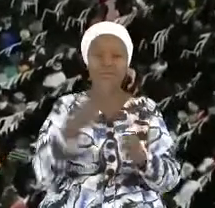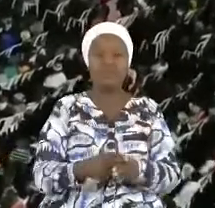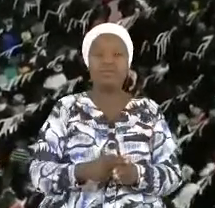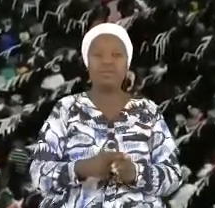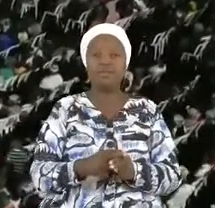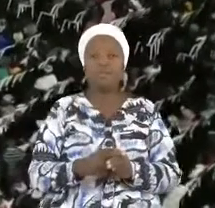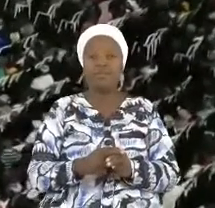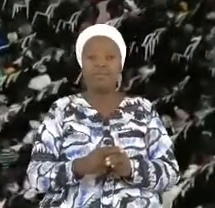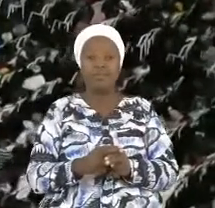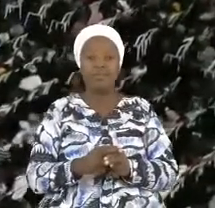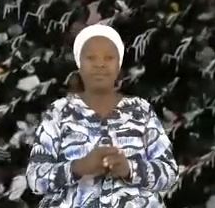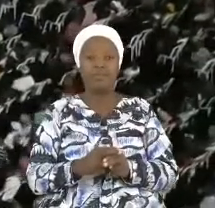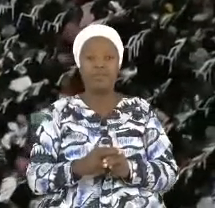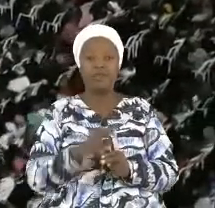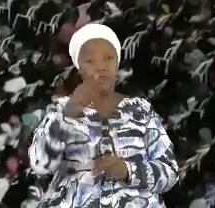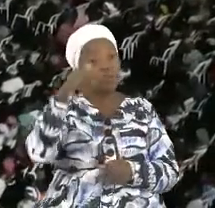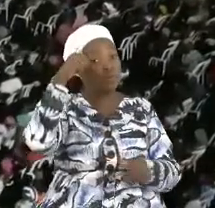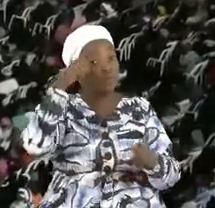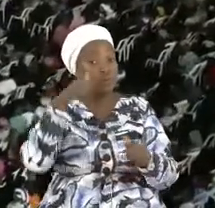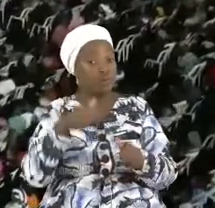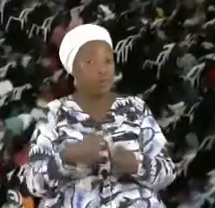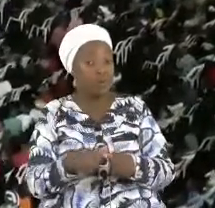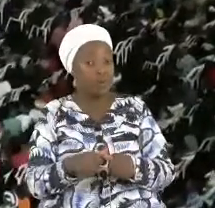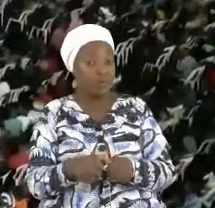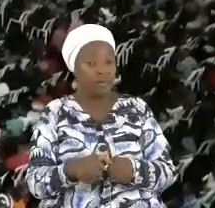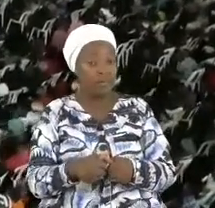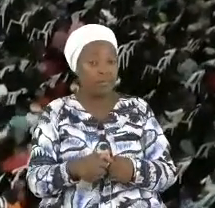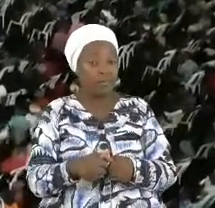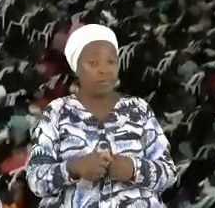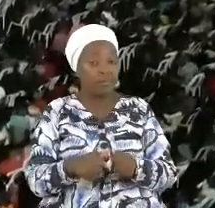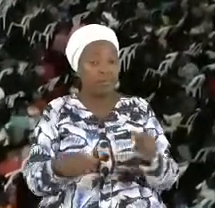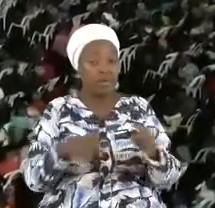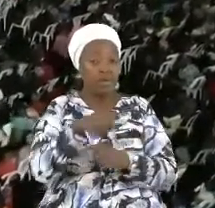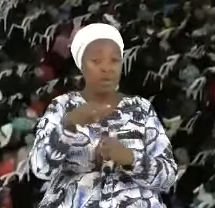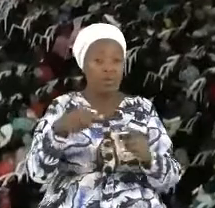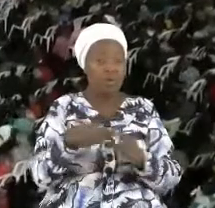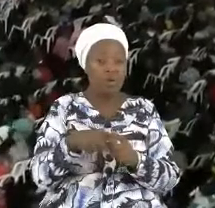You remember? Where was I last month?